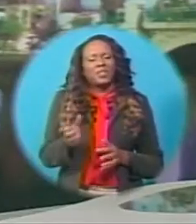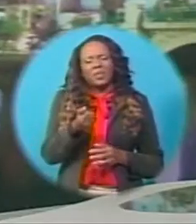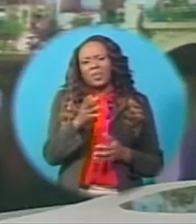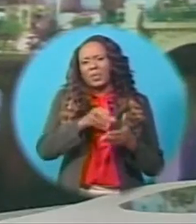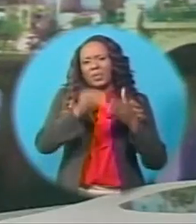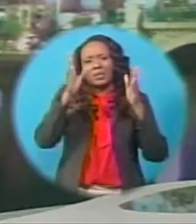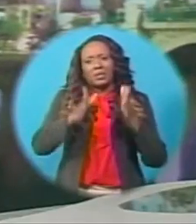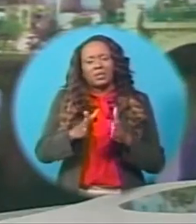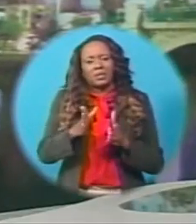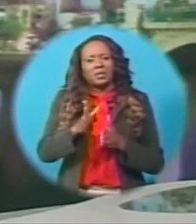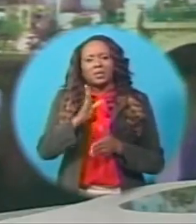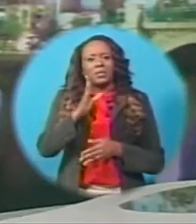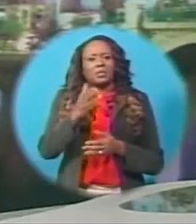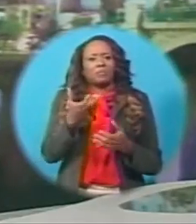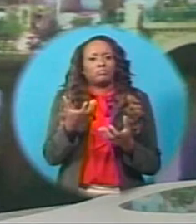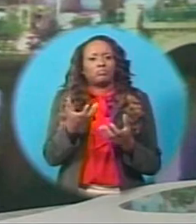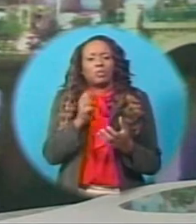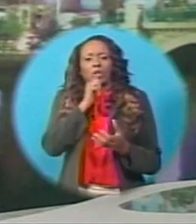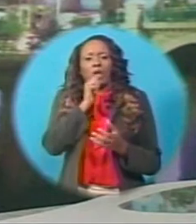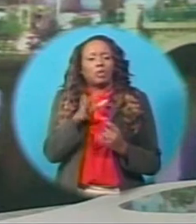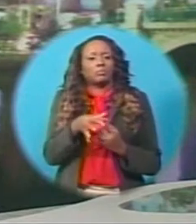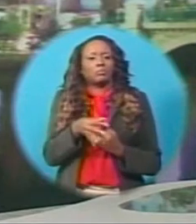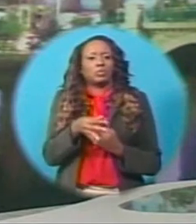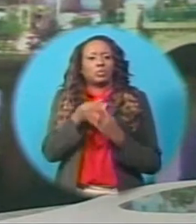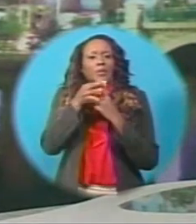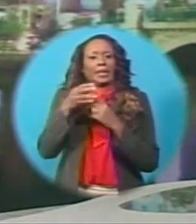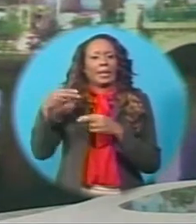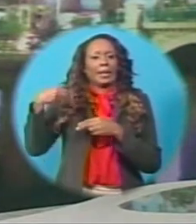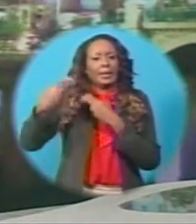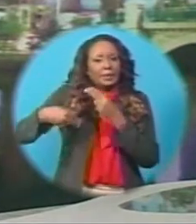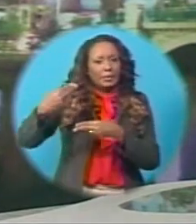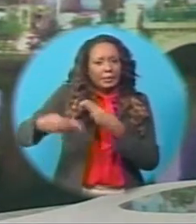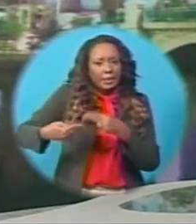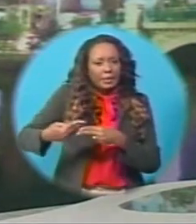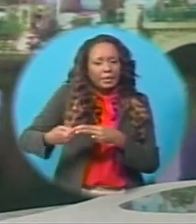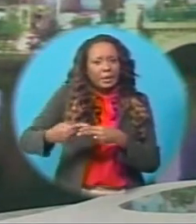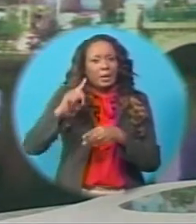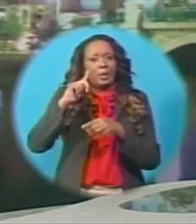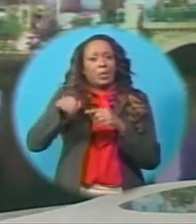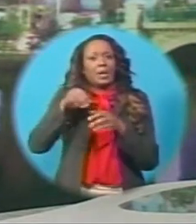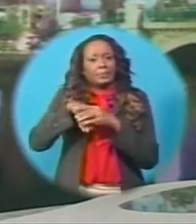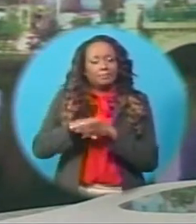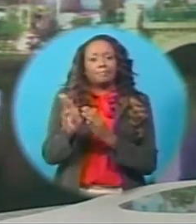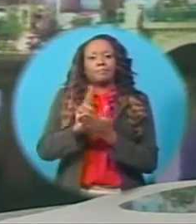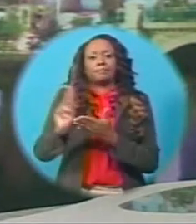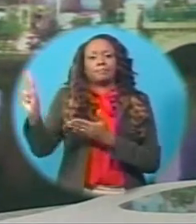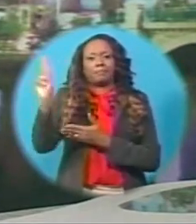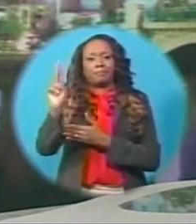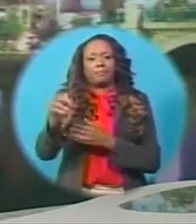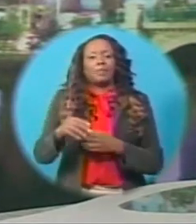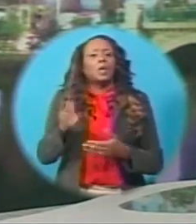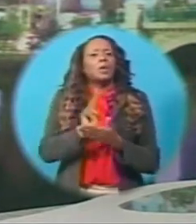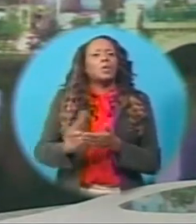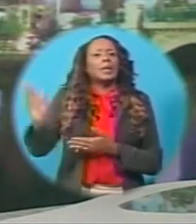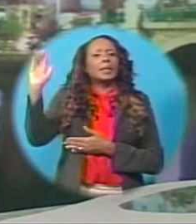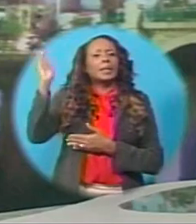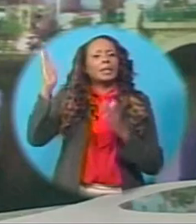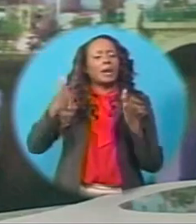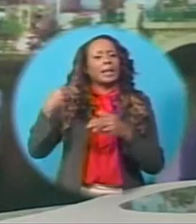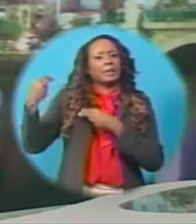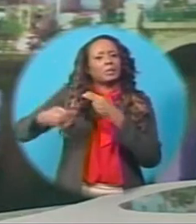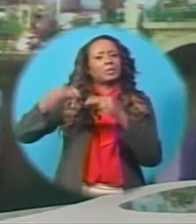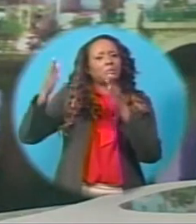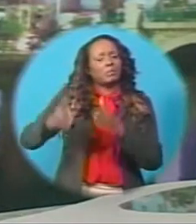Fewer students are opting to do history at the University of the West Indies. This is according to UWI lecturer and historian Dr.